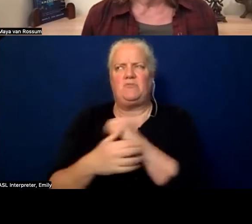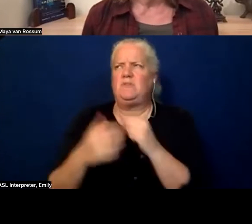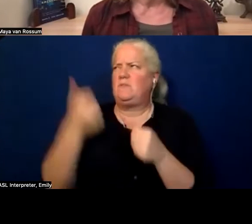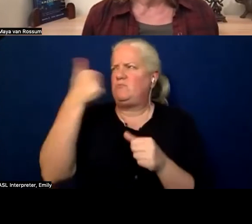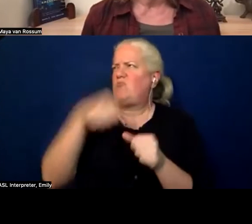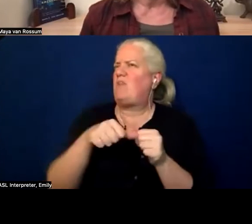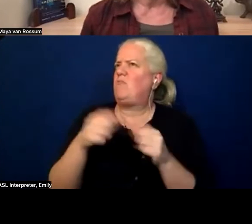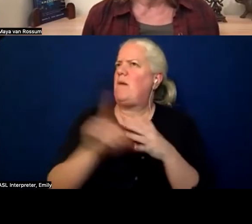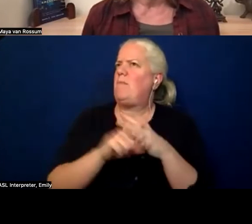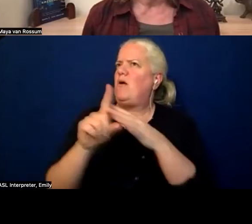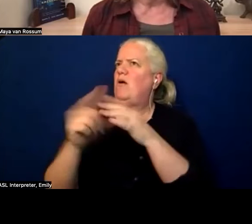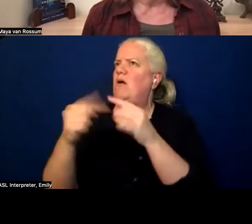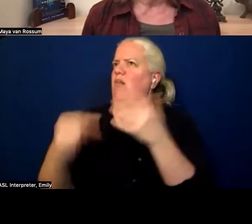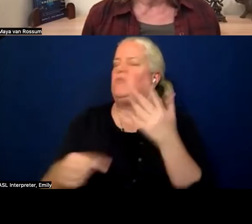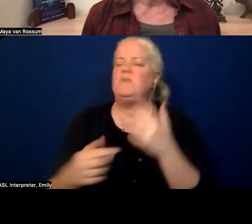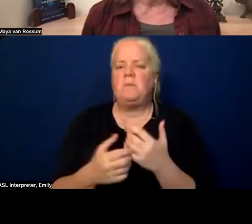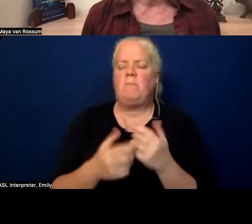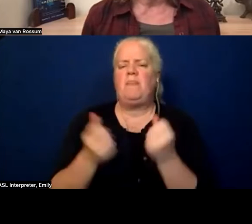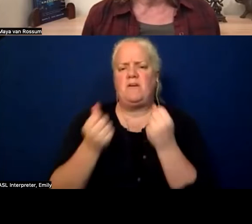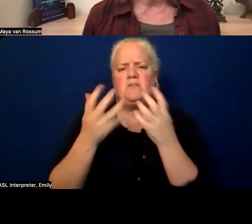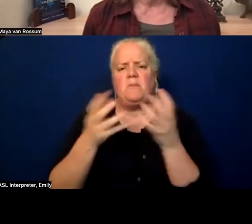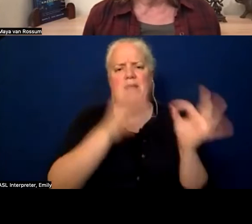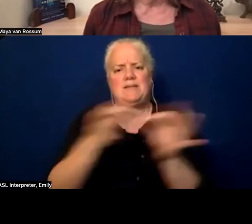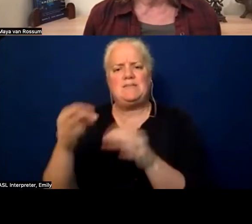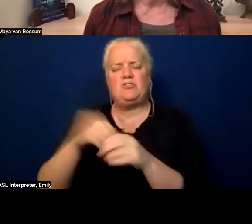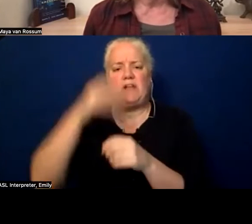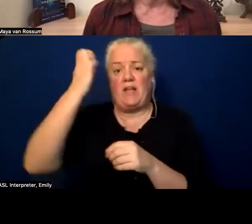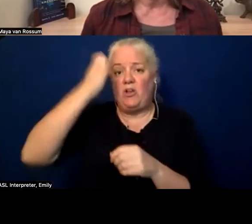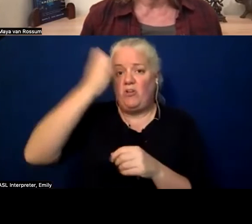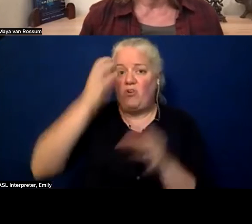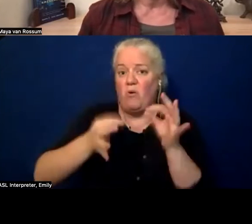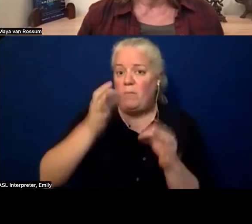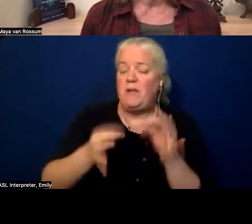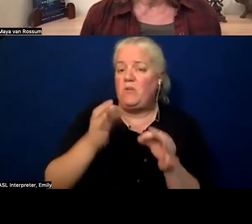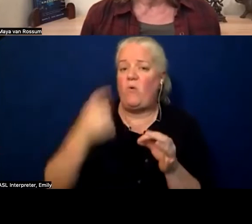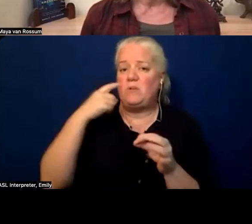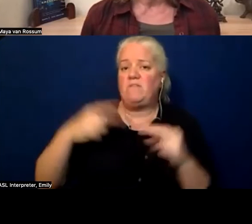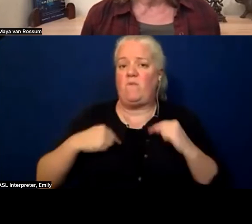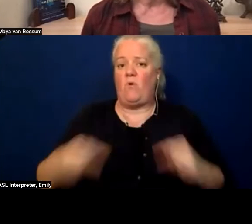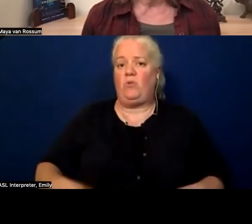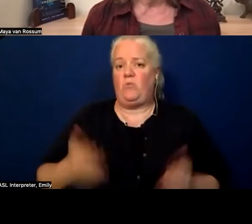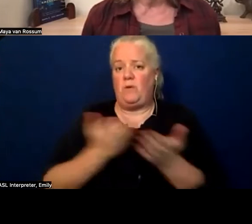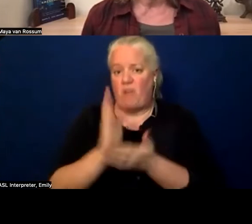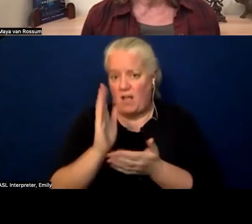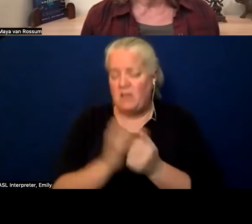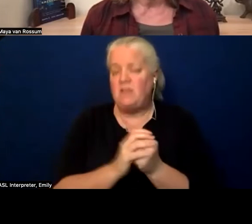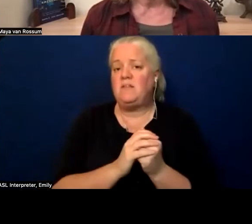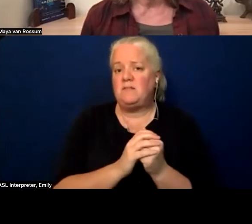but there are a number of decisions from the European Courts of Human Rights that have